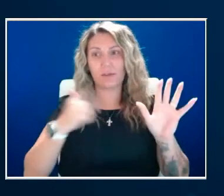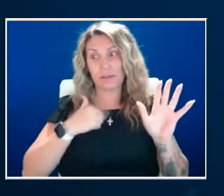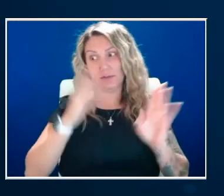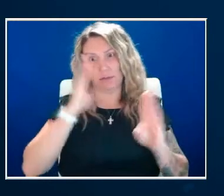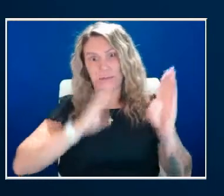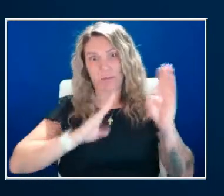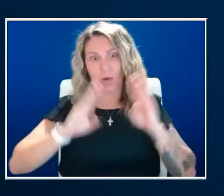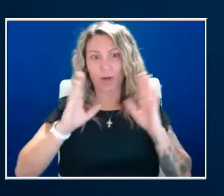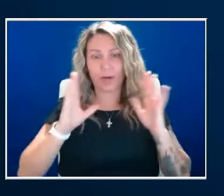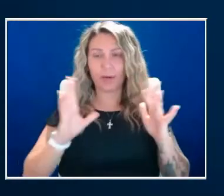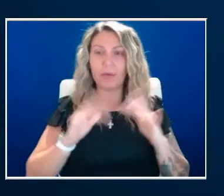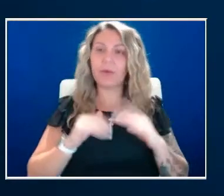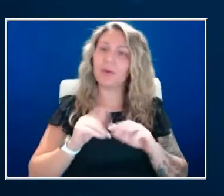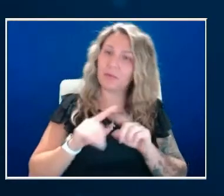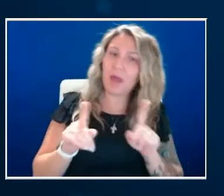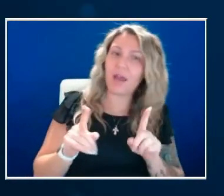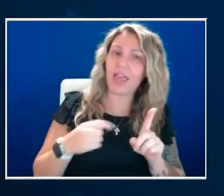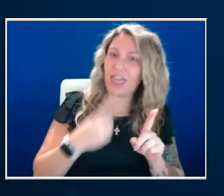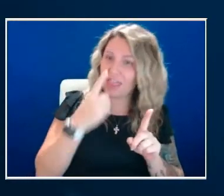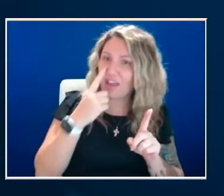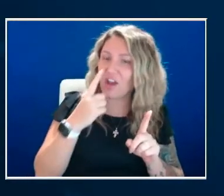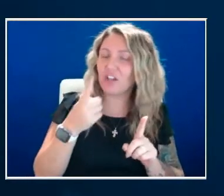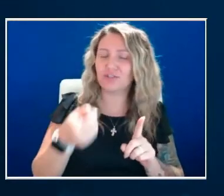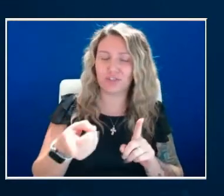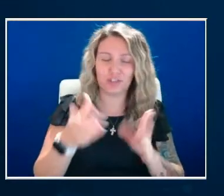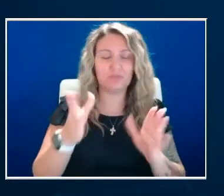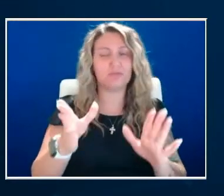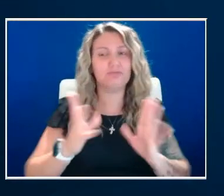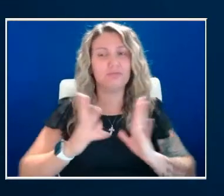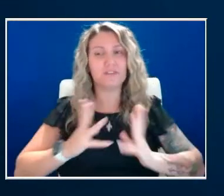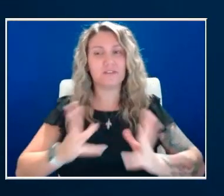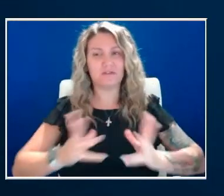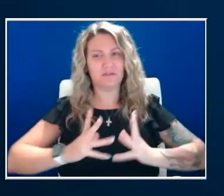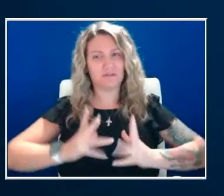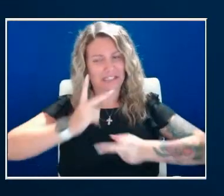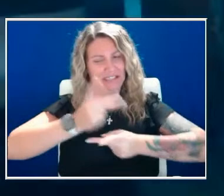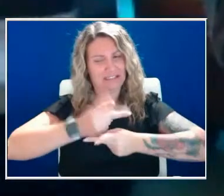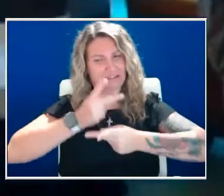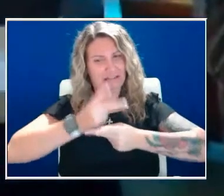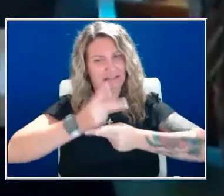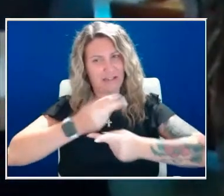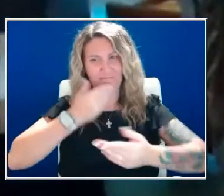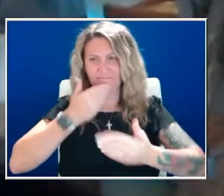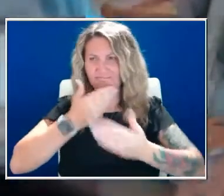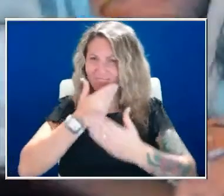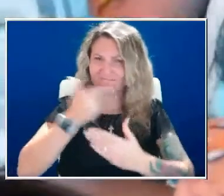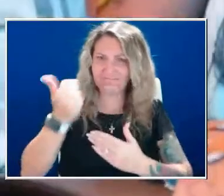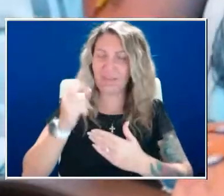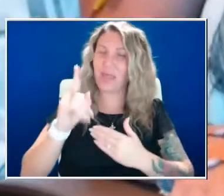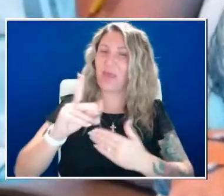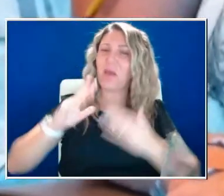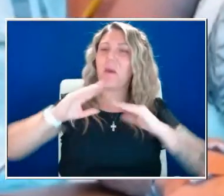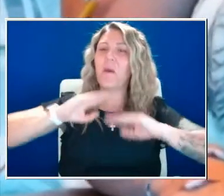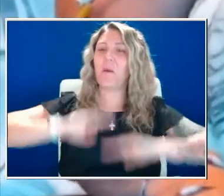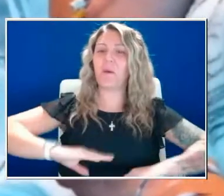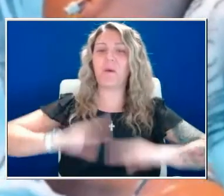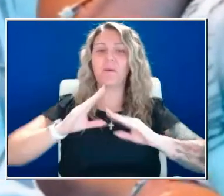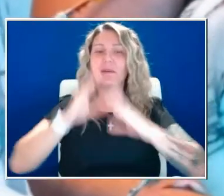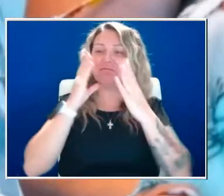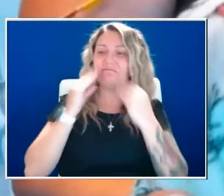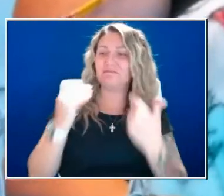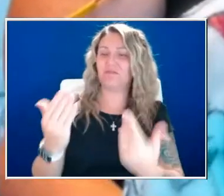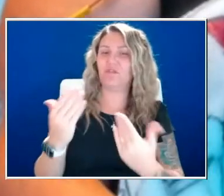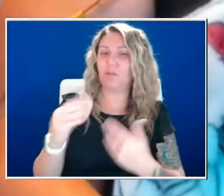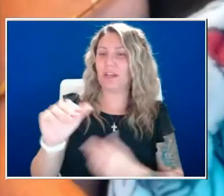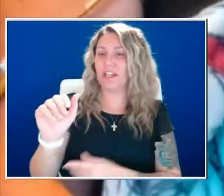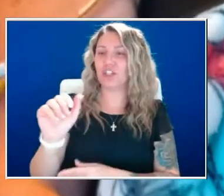but I felt like she was in really good hands. That is a relief. I want to put some information up. There's a QR code on your screen